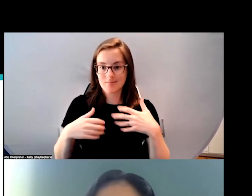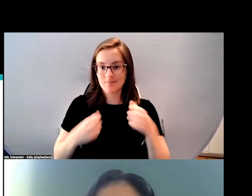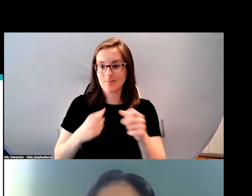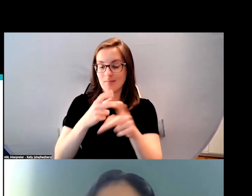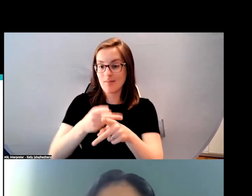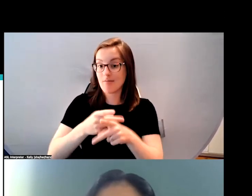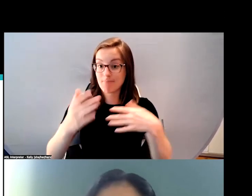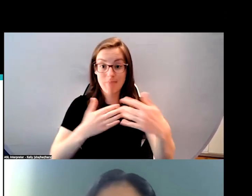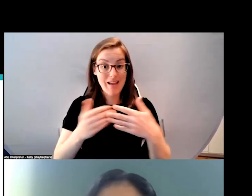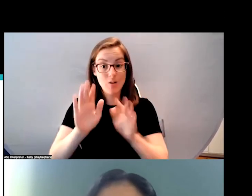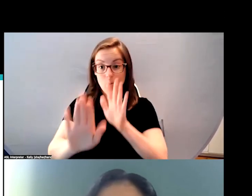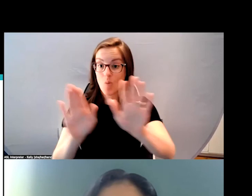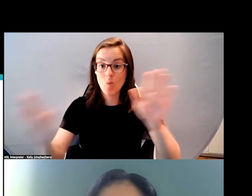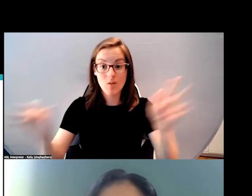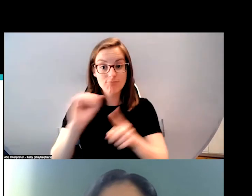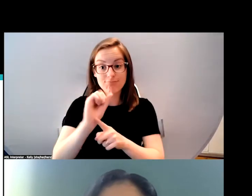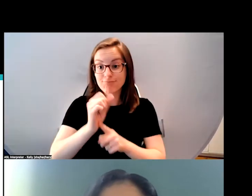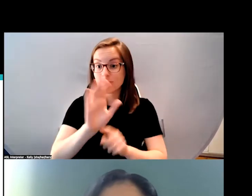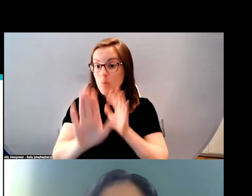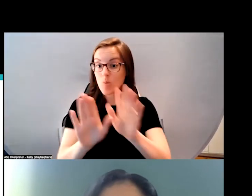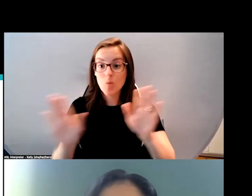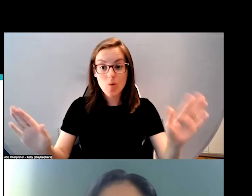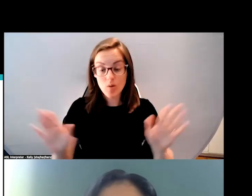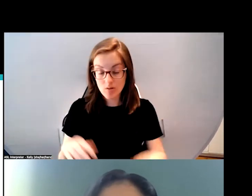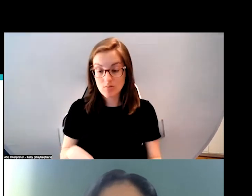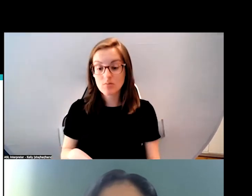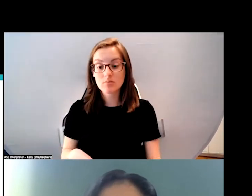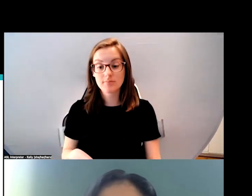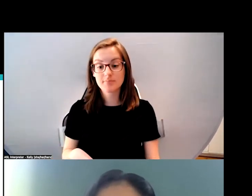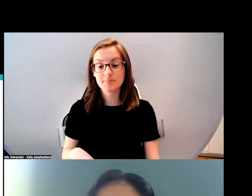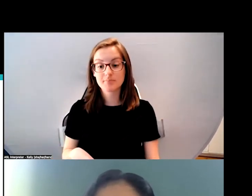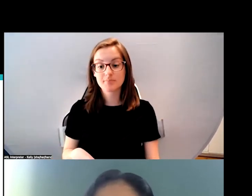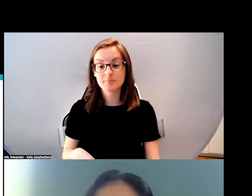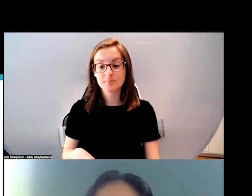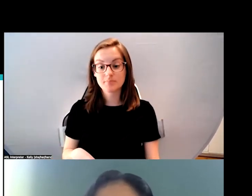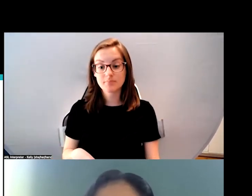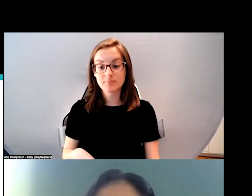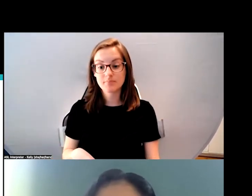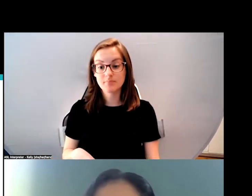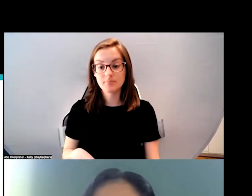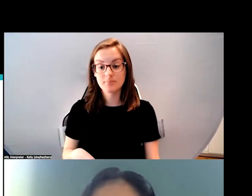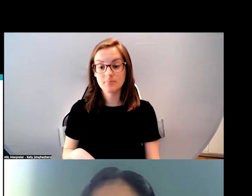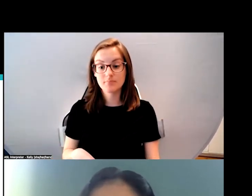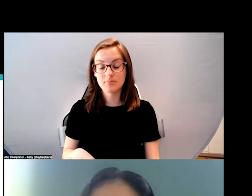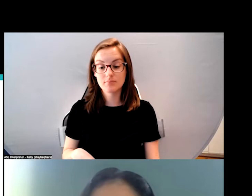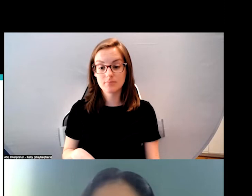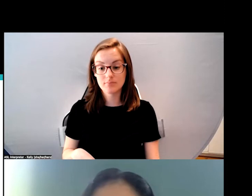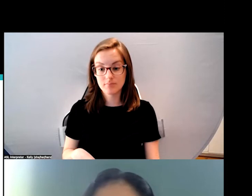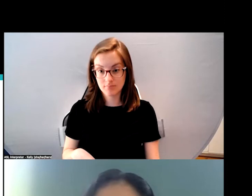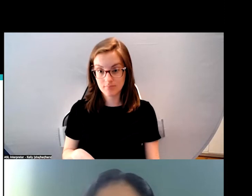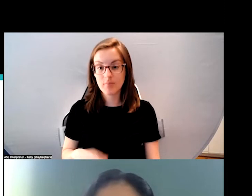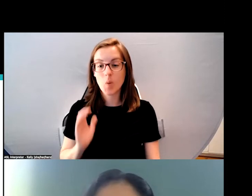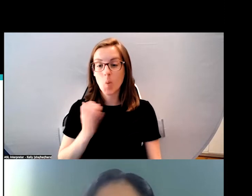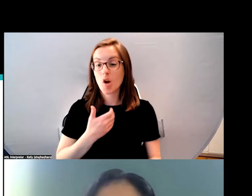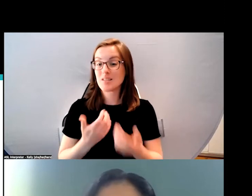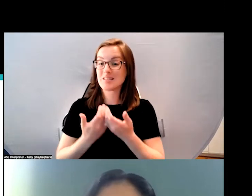situation or circumstance you're in. We were we were chosen to be run by an independent nonprofit so